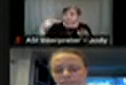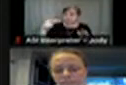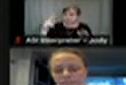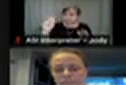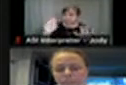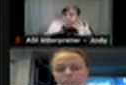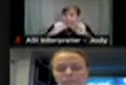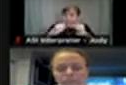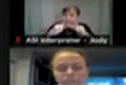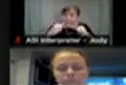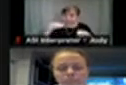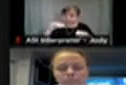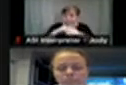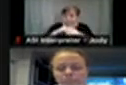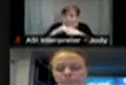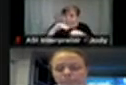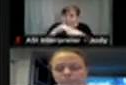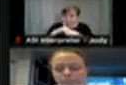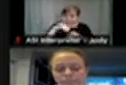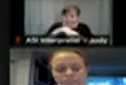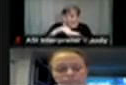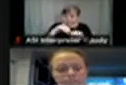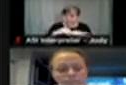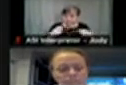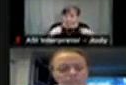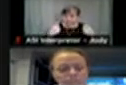us? Mr. McCarthy and I on that?